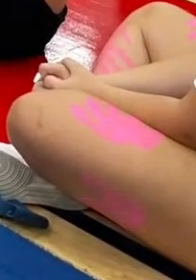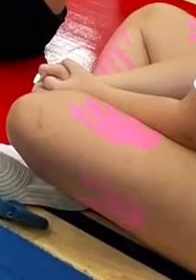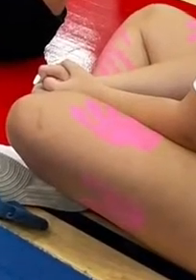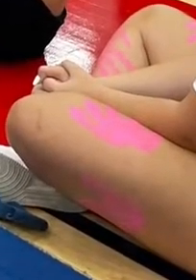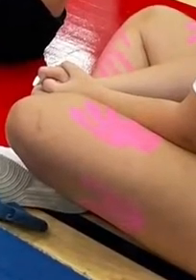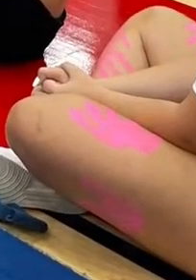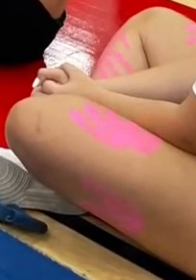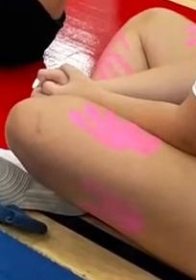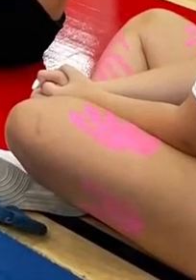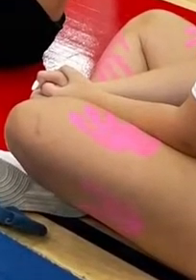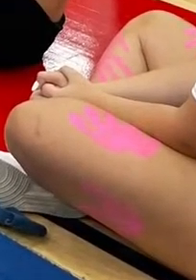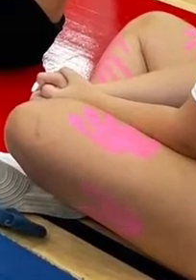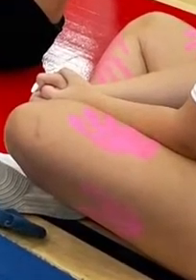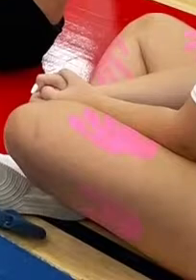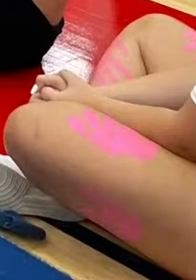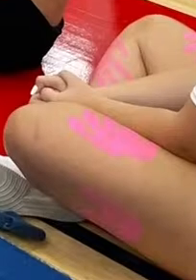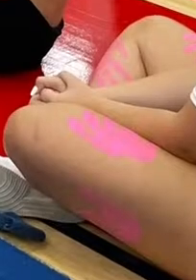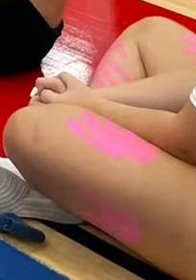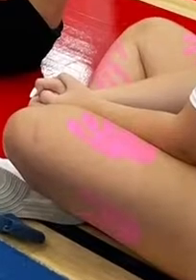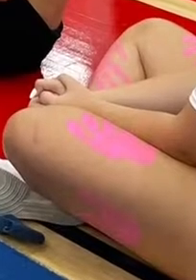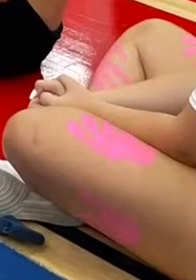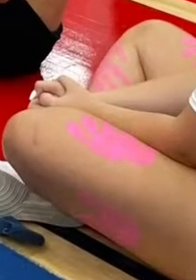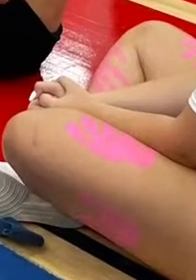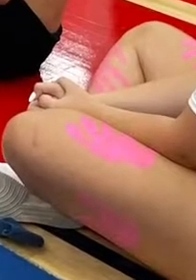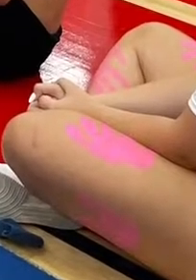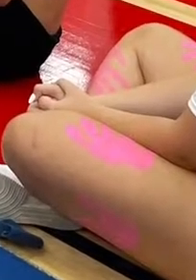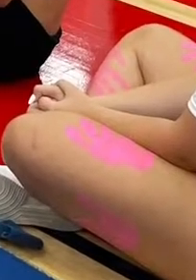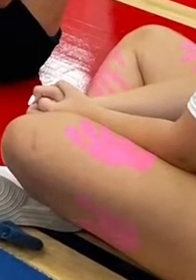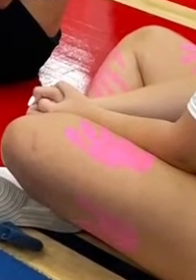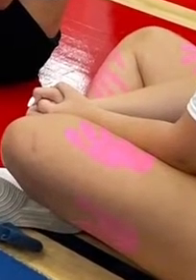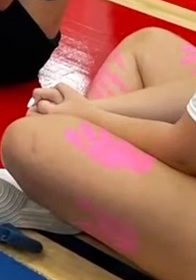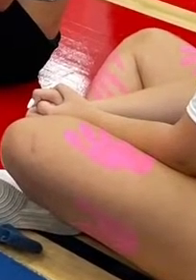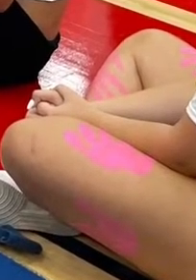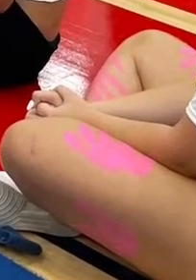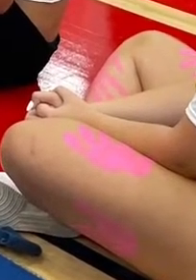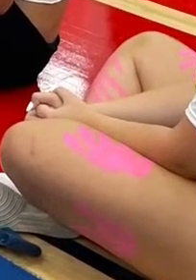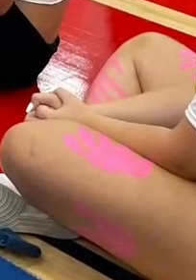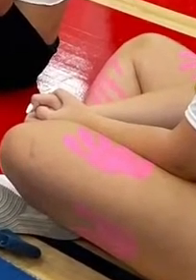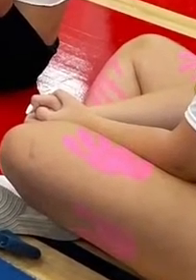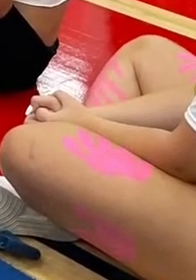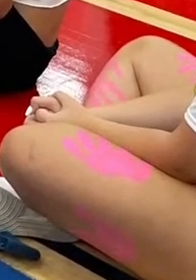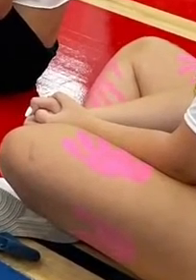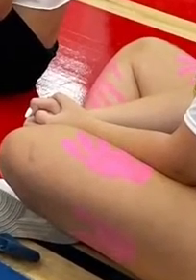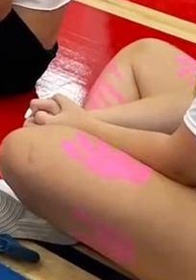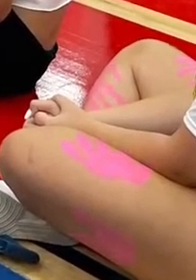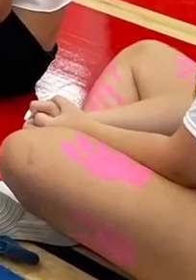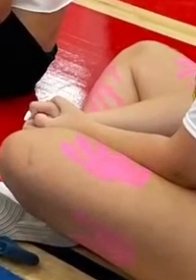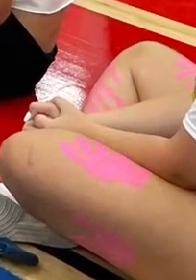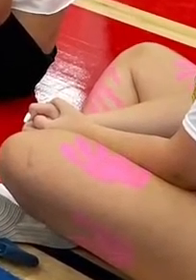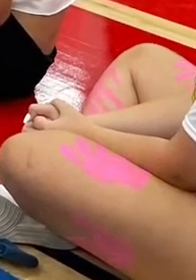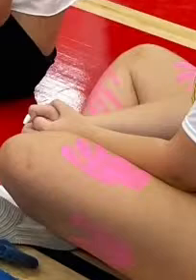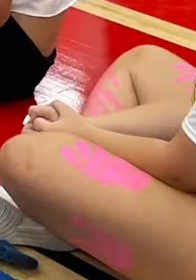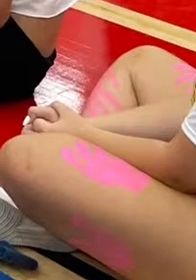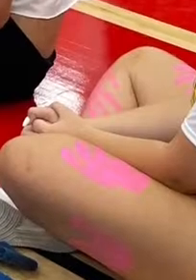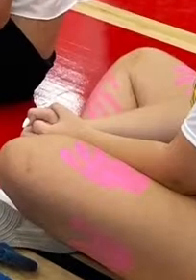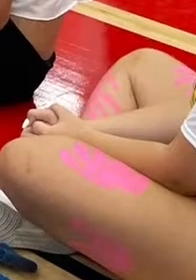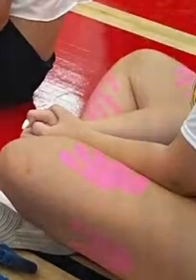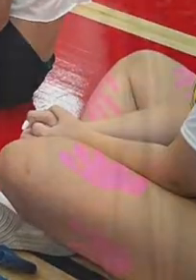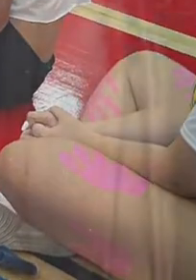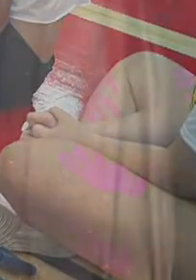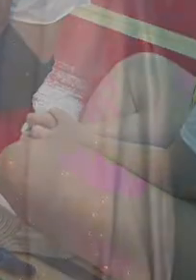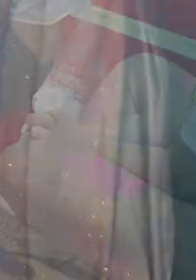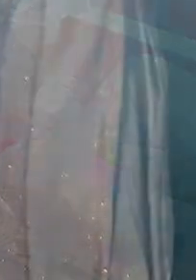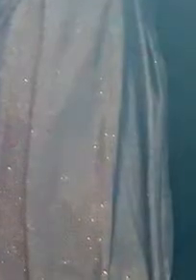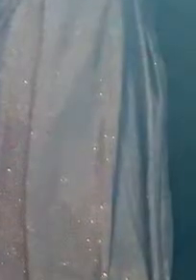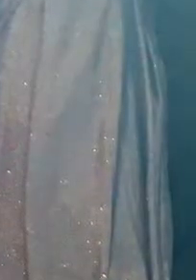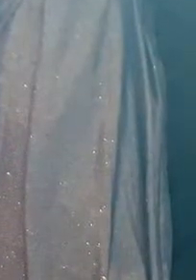the letters. I guess I never got the memo. My tummy's turning and I'm feeling kinda homesick. Too much pressure and I'm